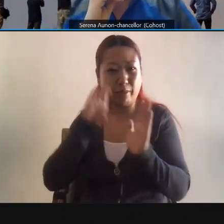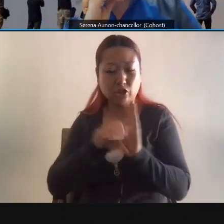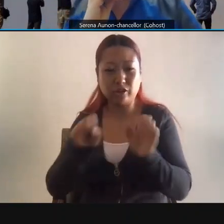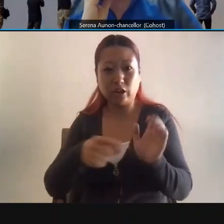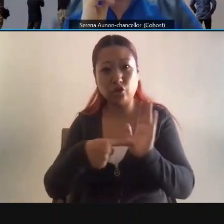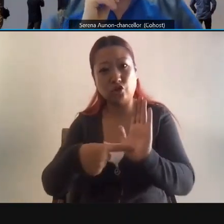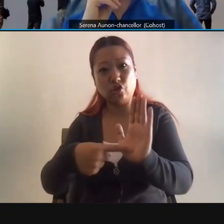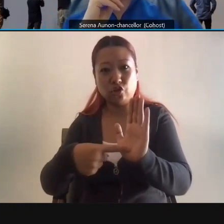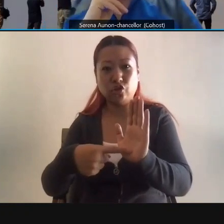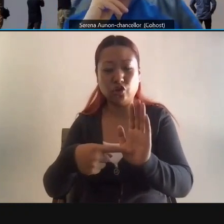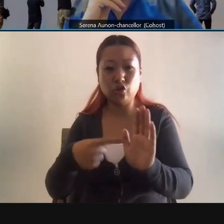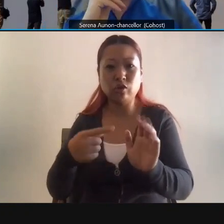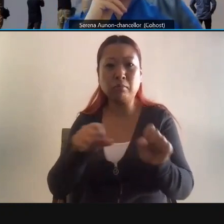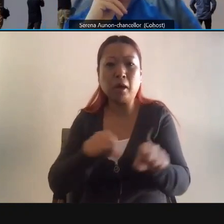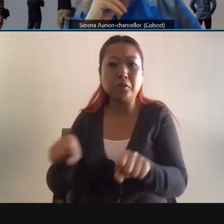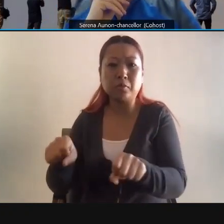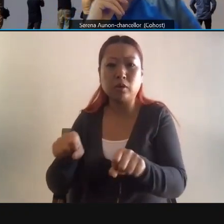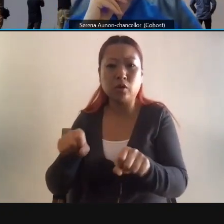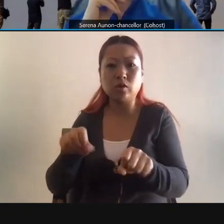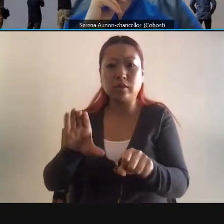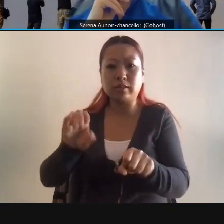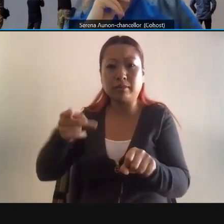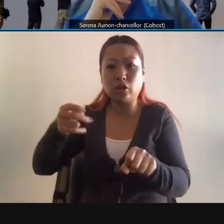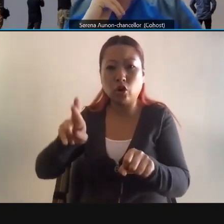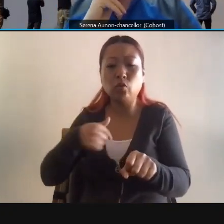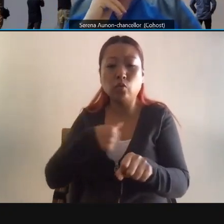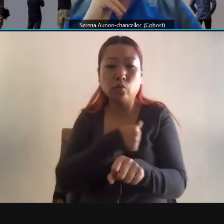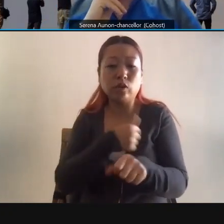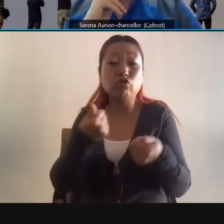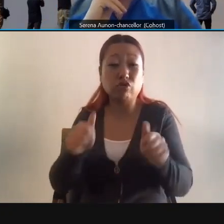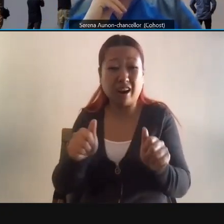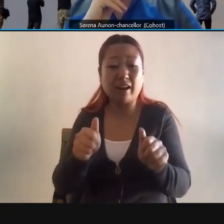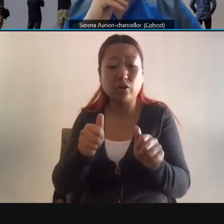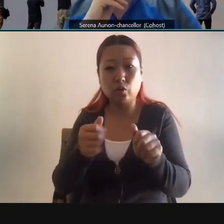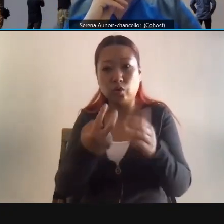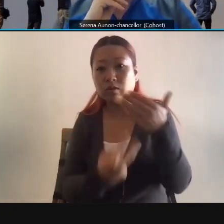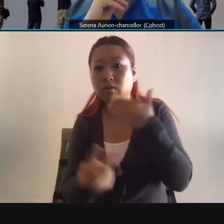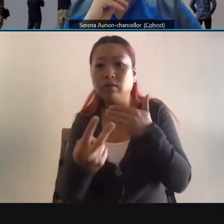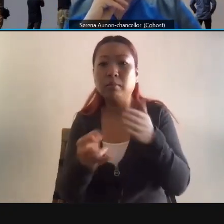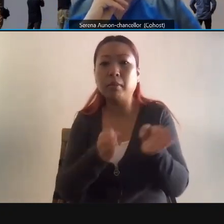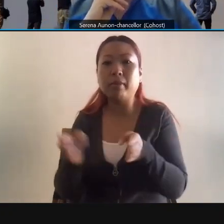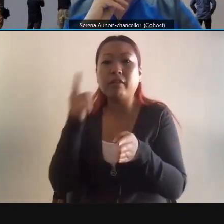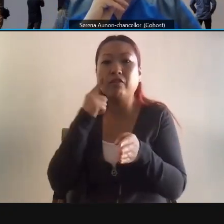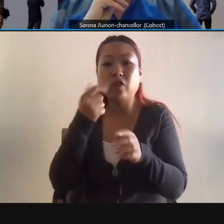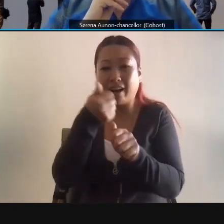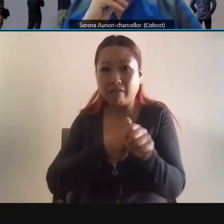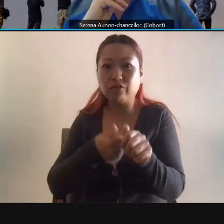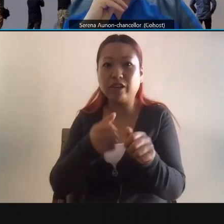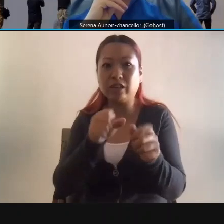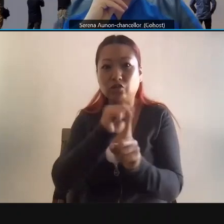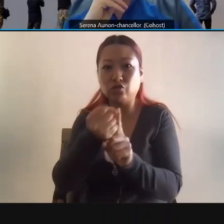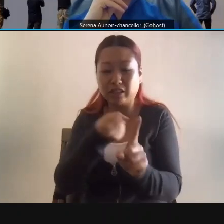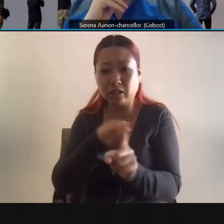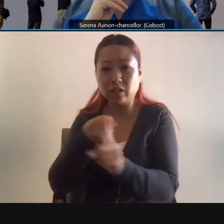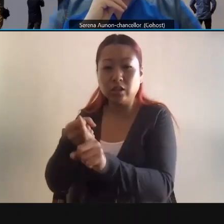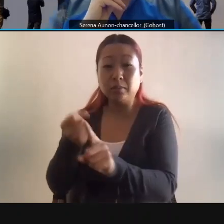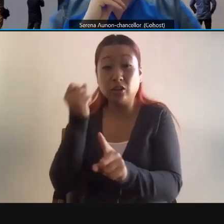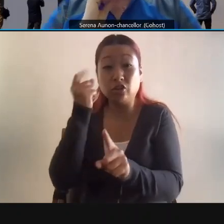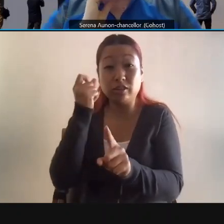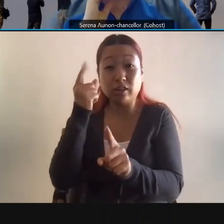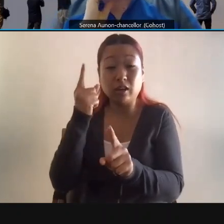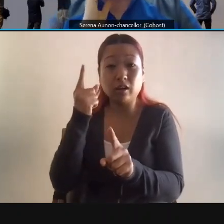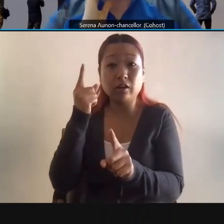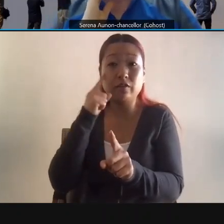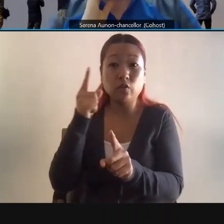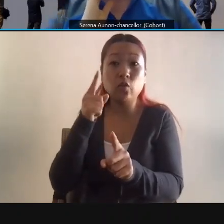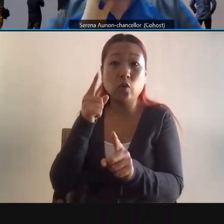possible. We try to be prepared for every contingency, but understand that, time to a medical